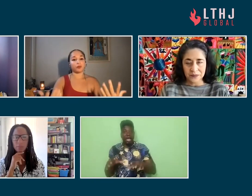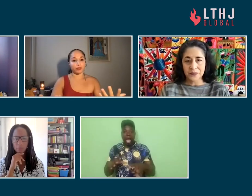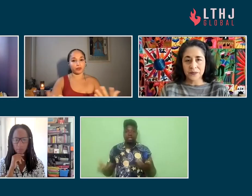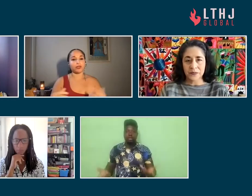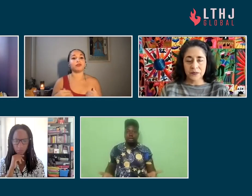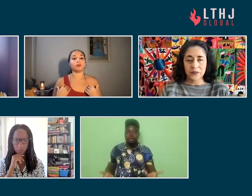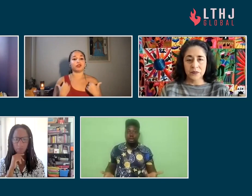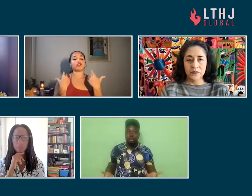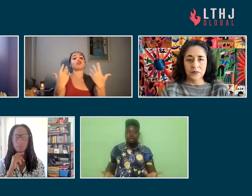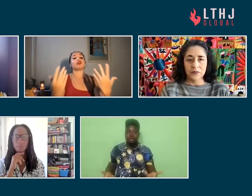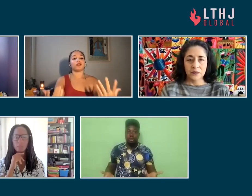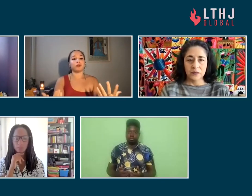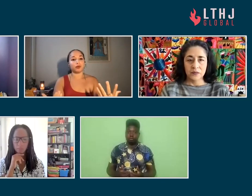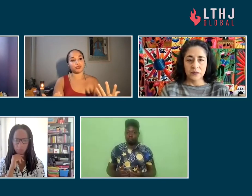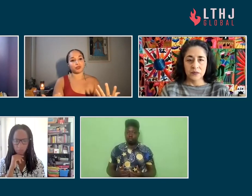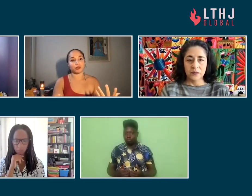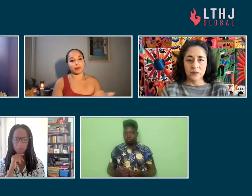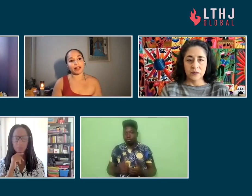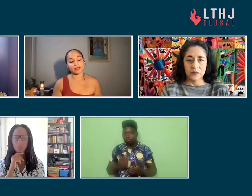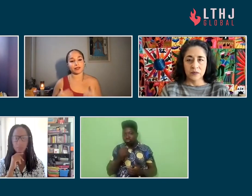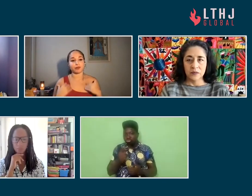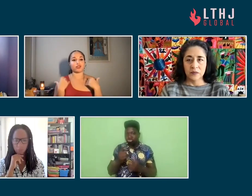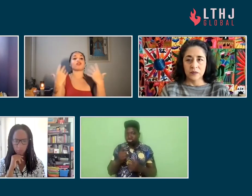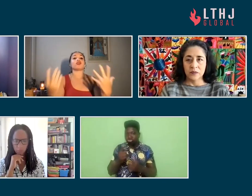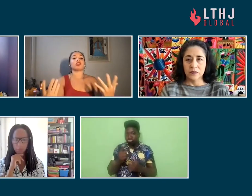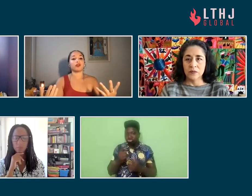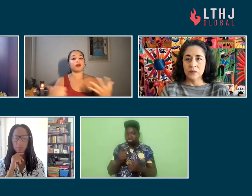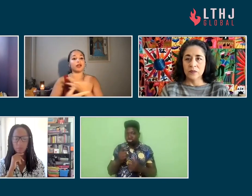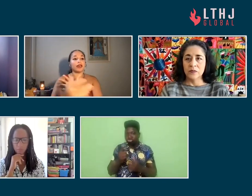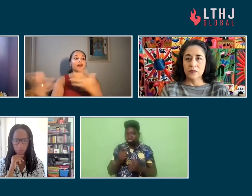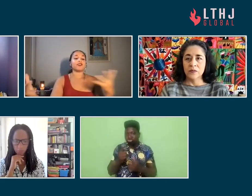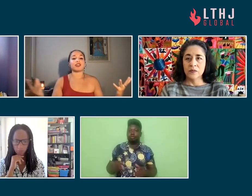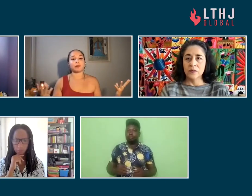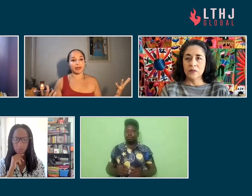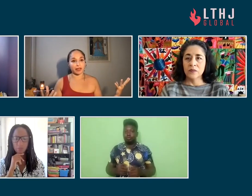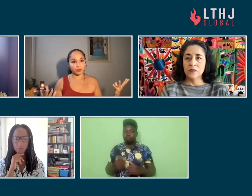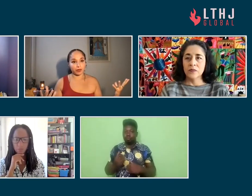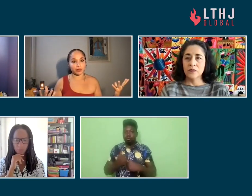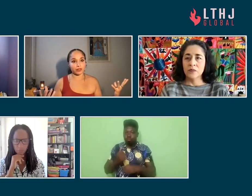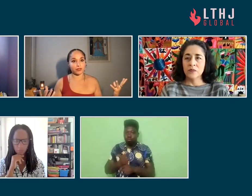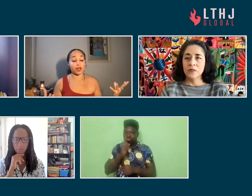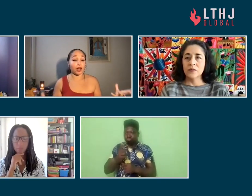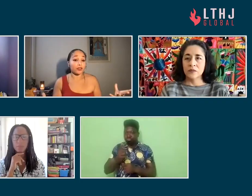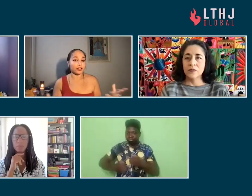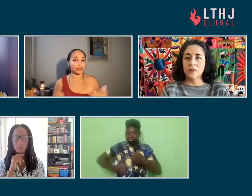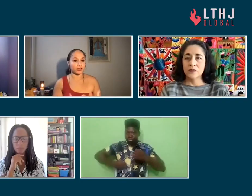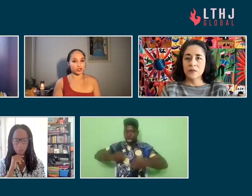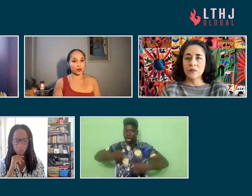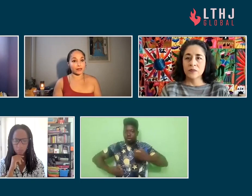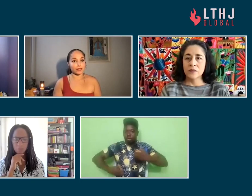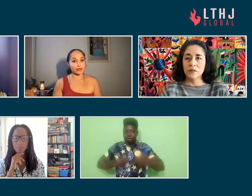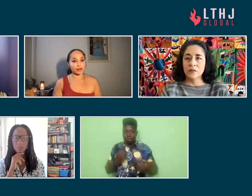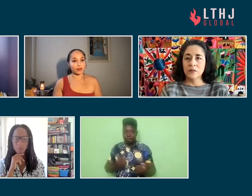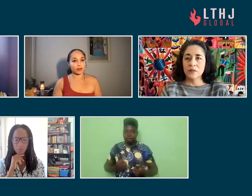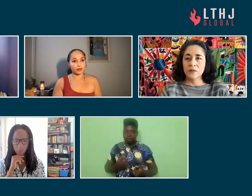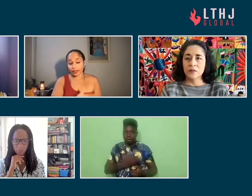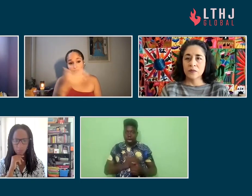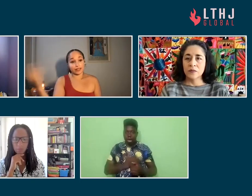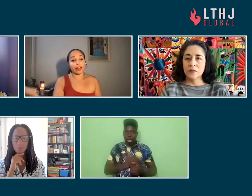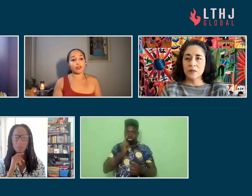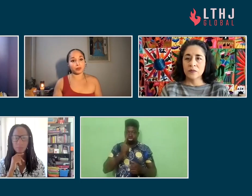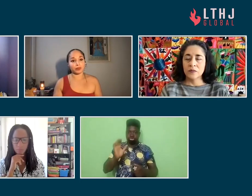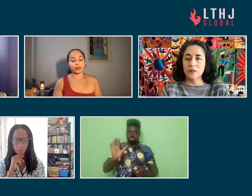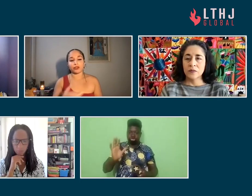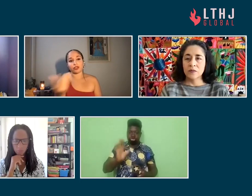of maturing your worldview and maturing your emotional capacity, maturing your energetic bandwidth to tolerate the